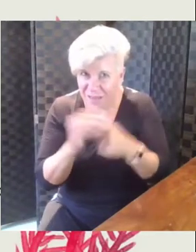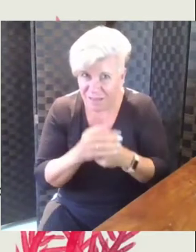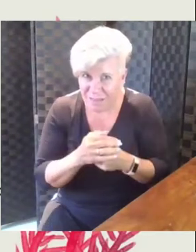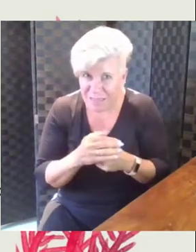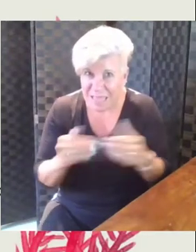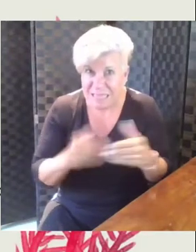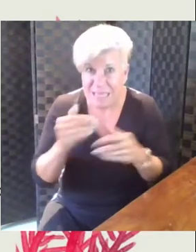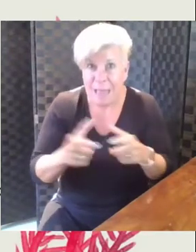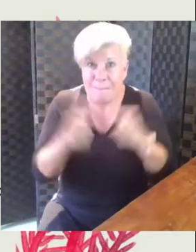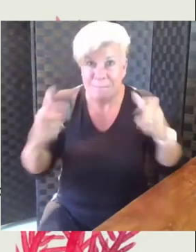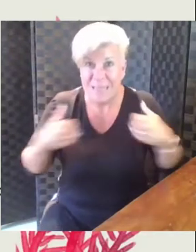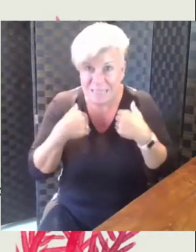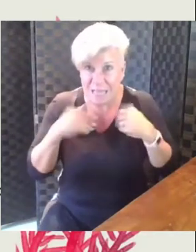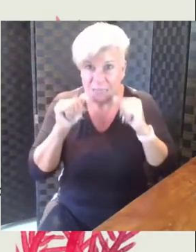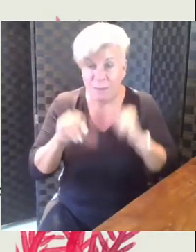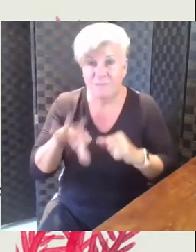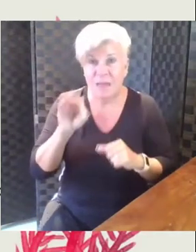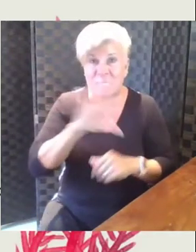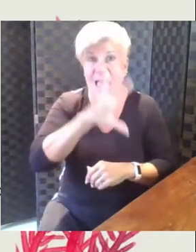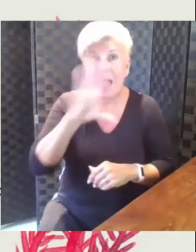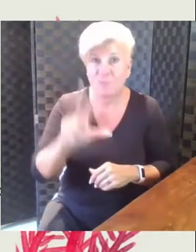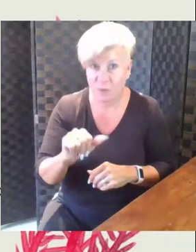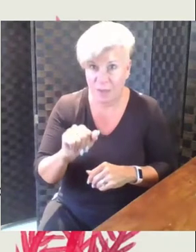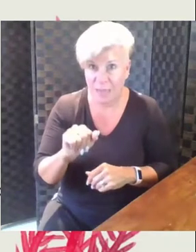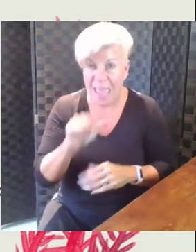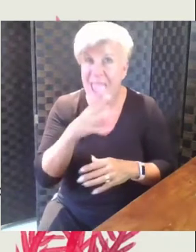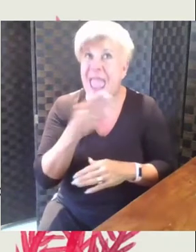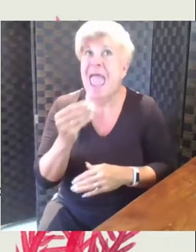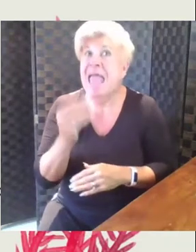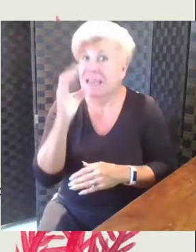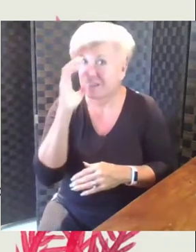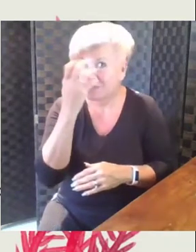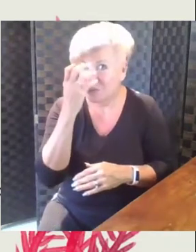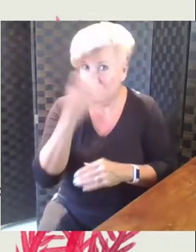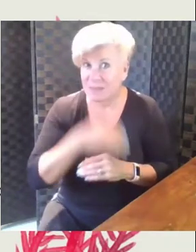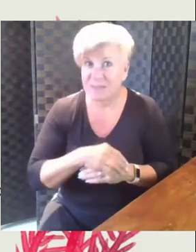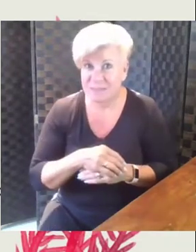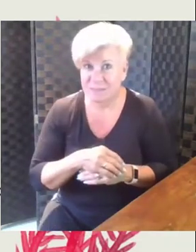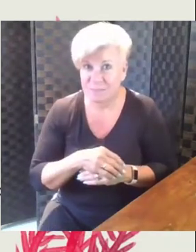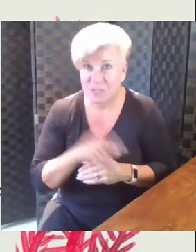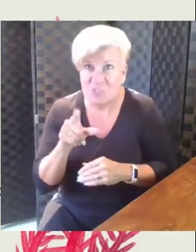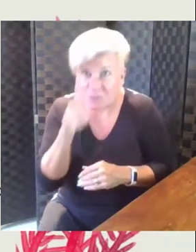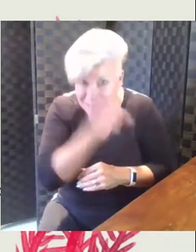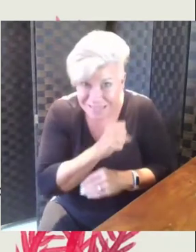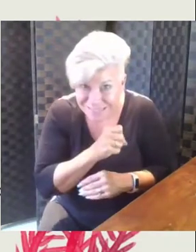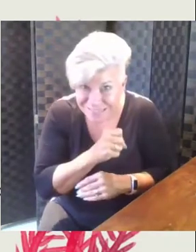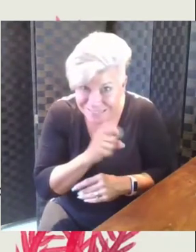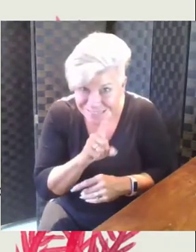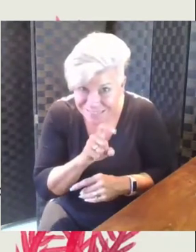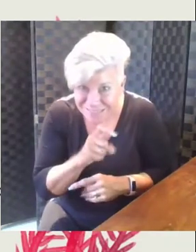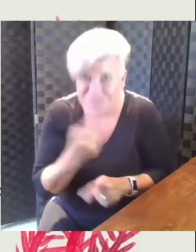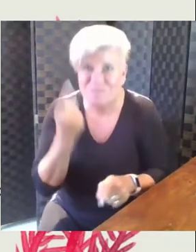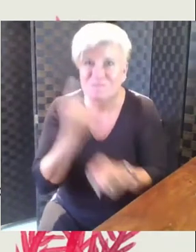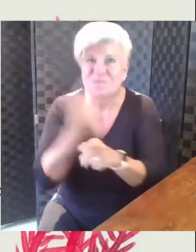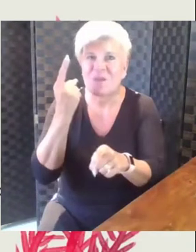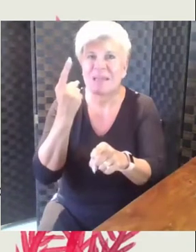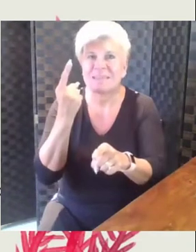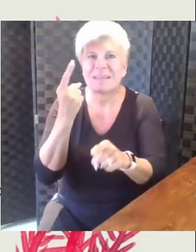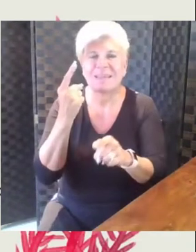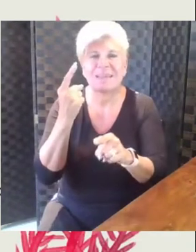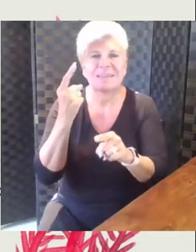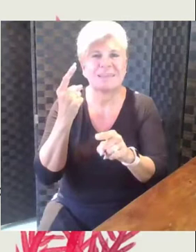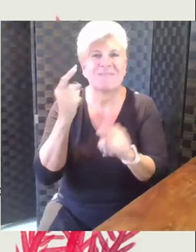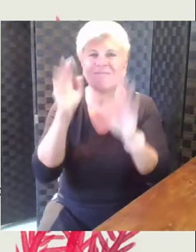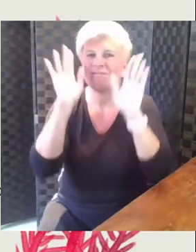The next enormous animal can be found in Africa and at the circus. Did you guess it?